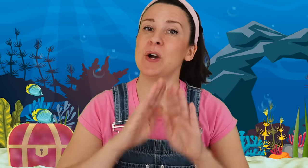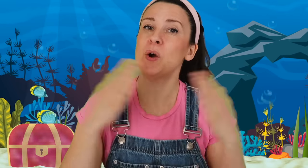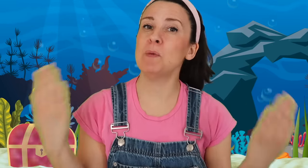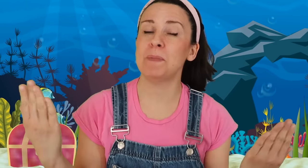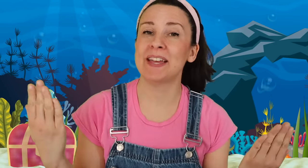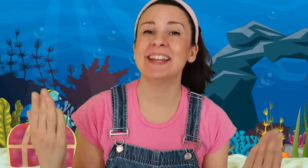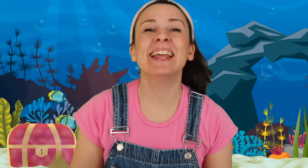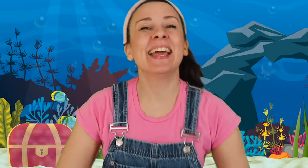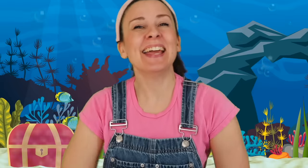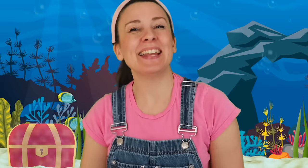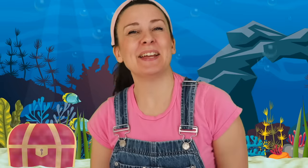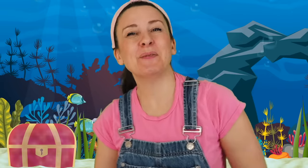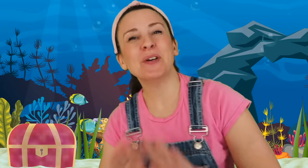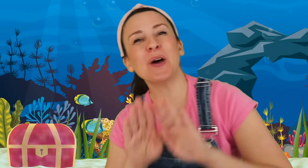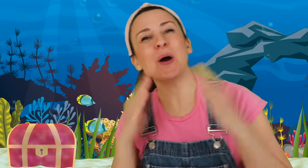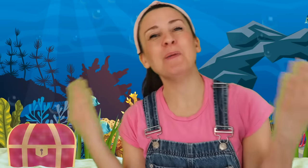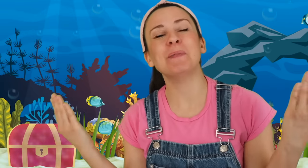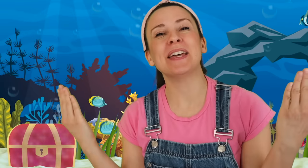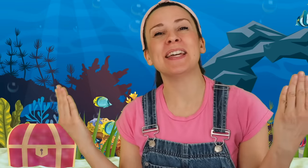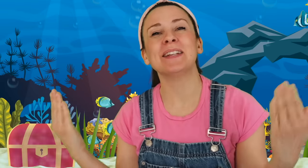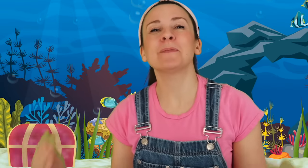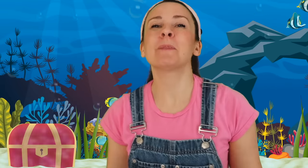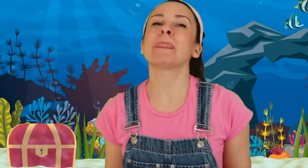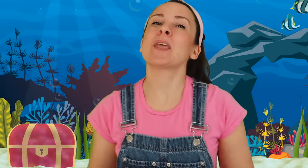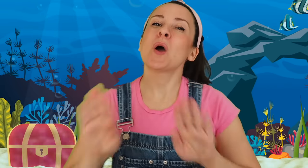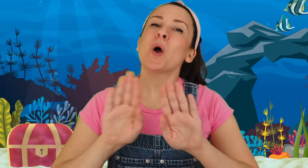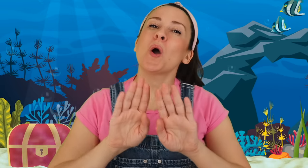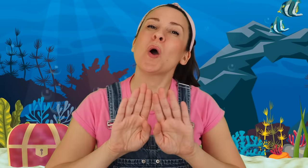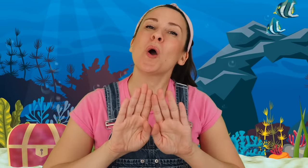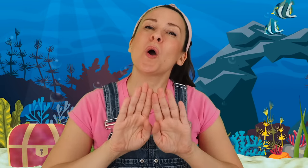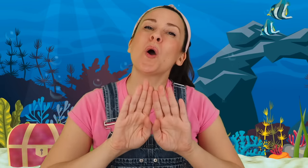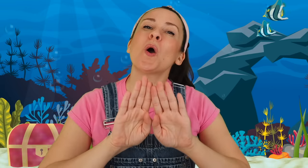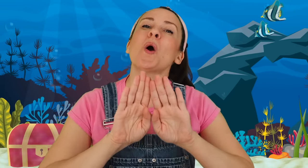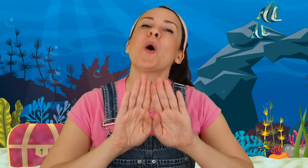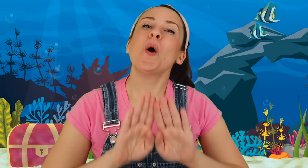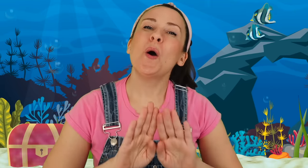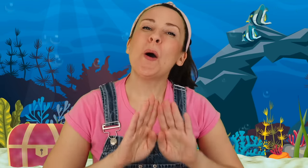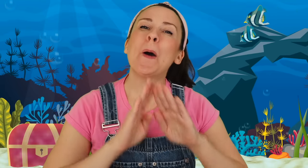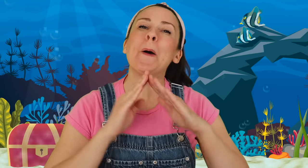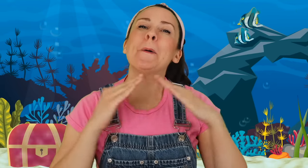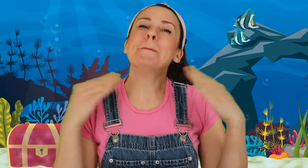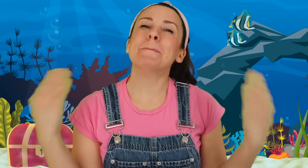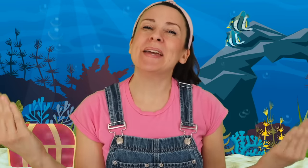Say open and it will open.